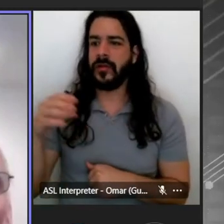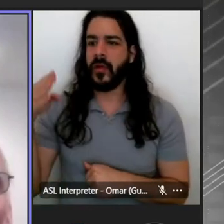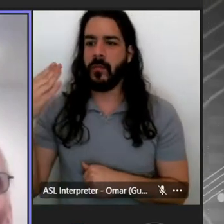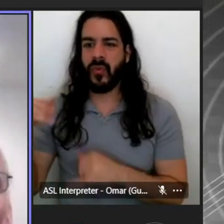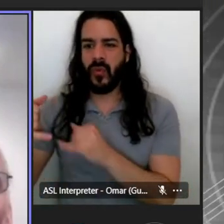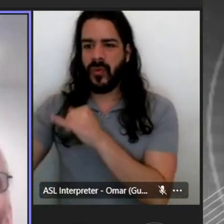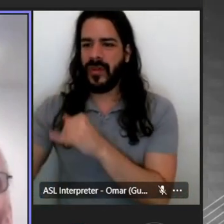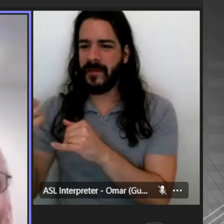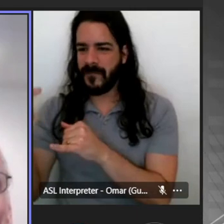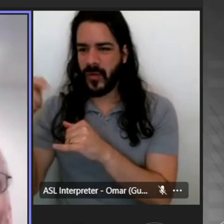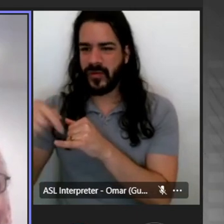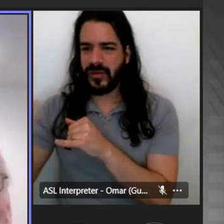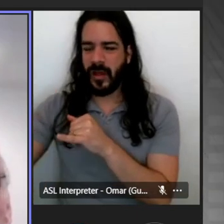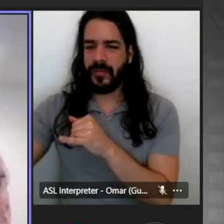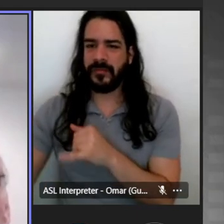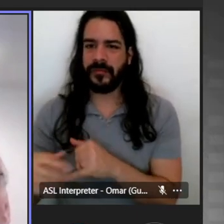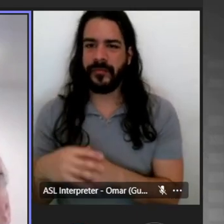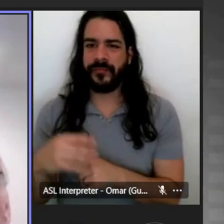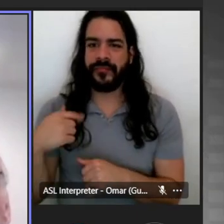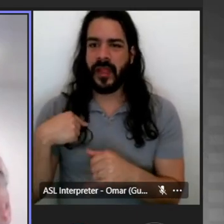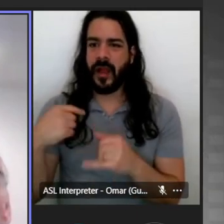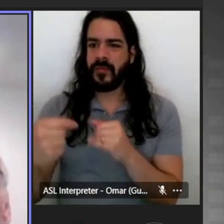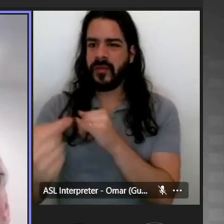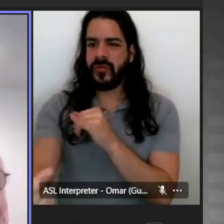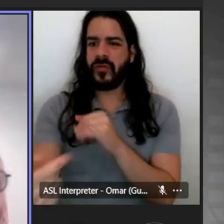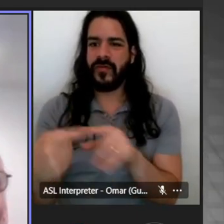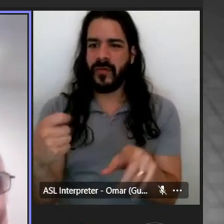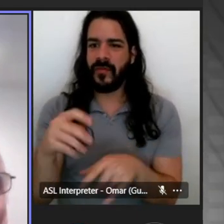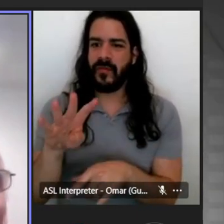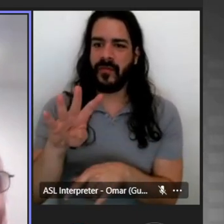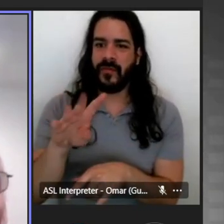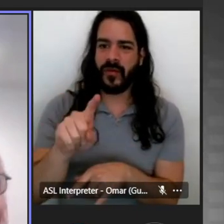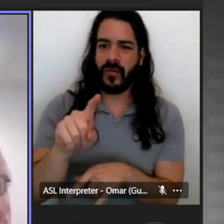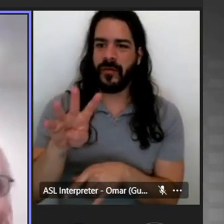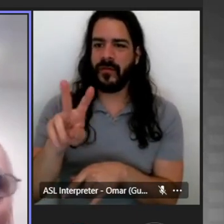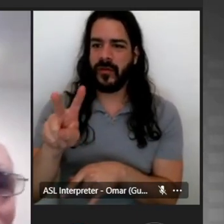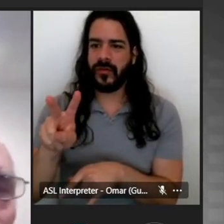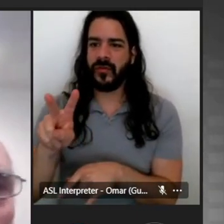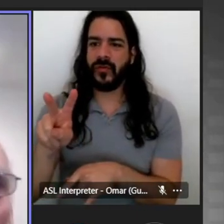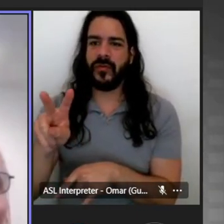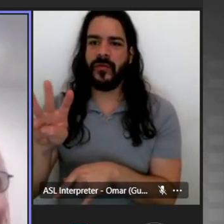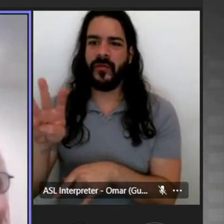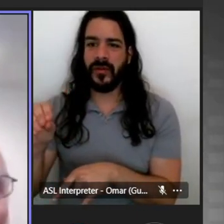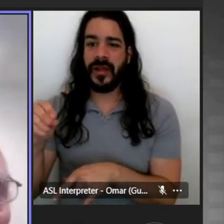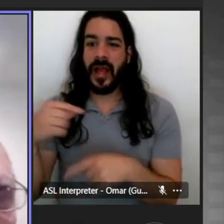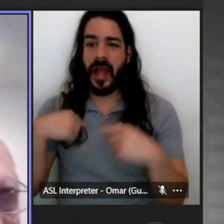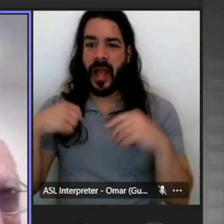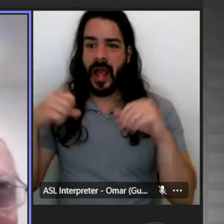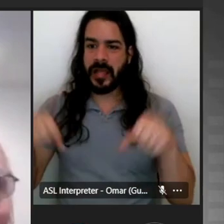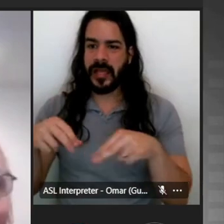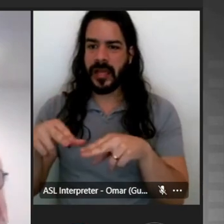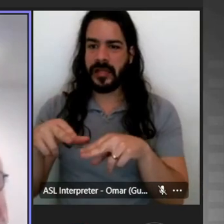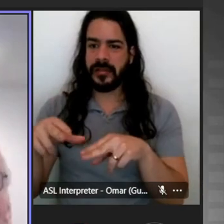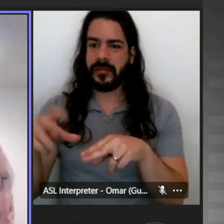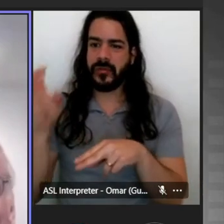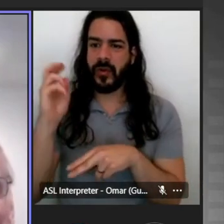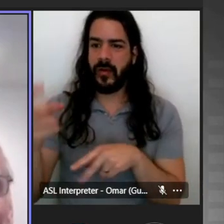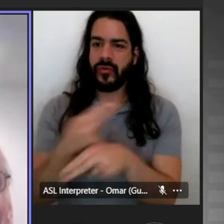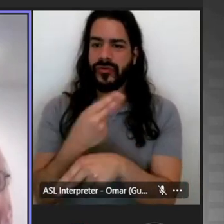line. I live down the street from the 41, 42, and 40. So I can travel on